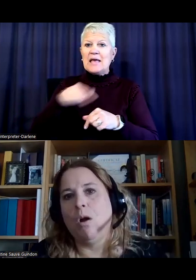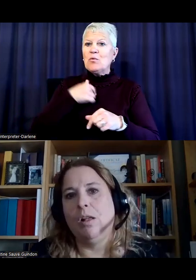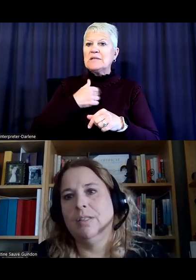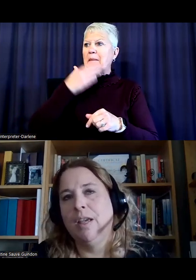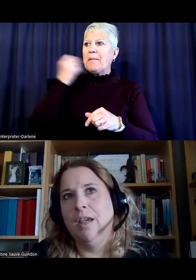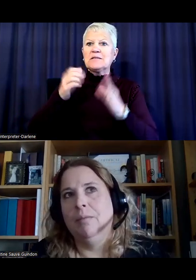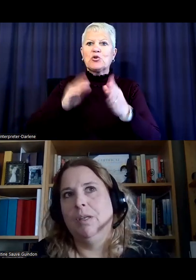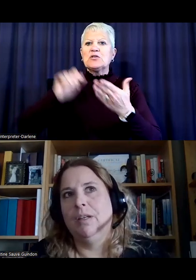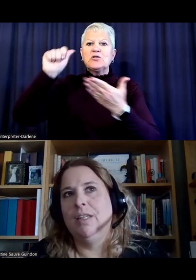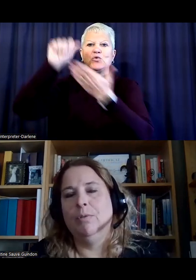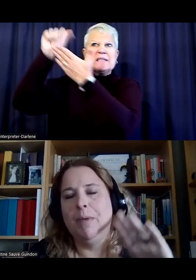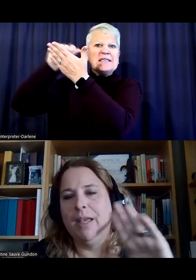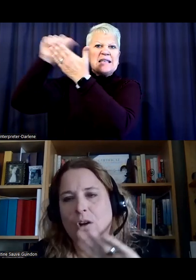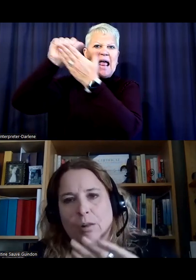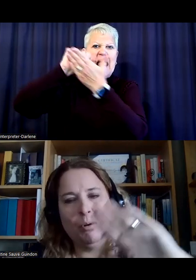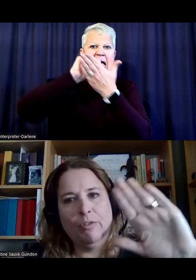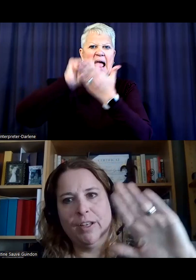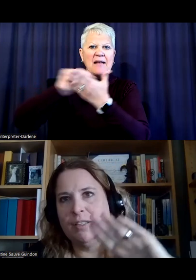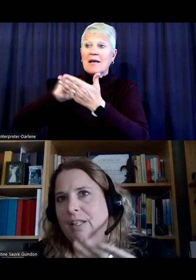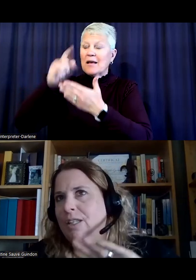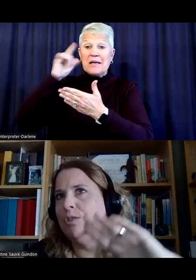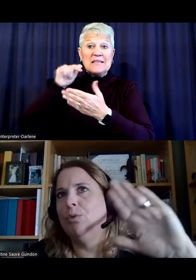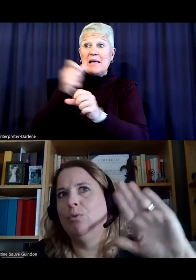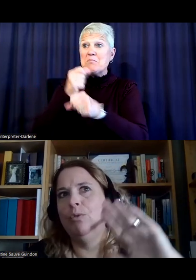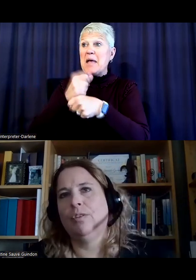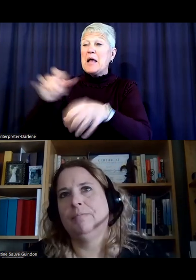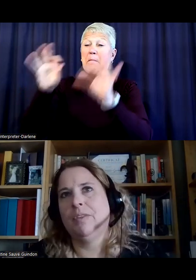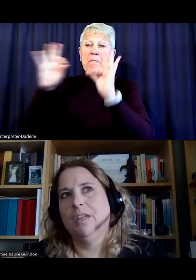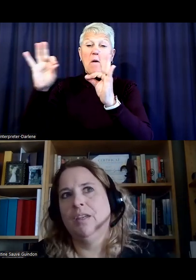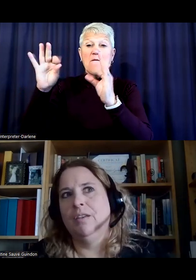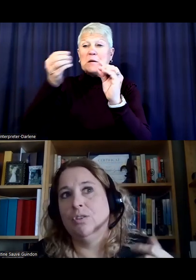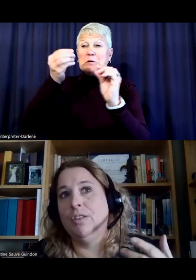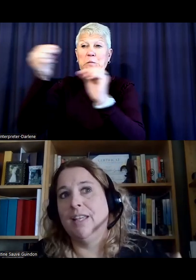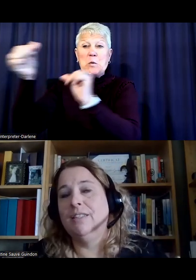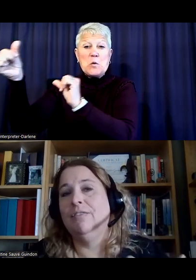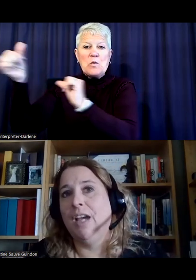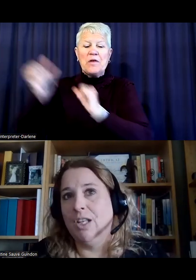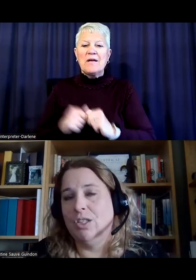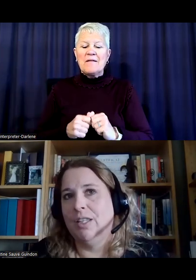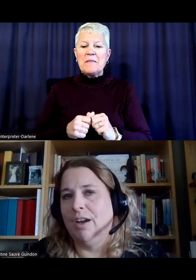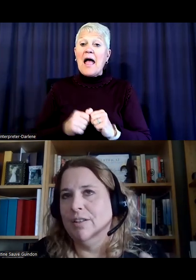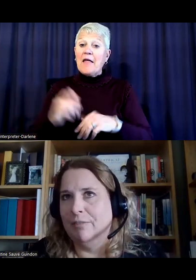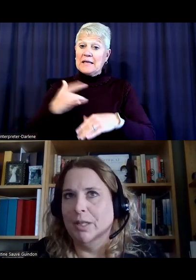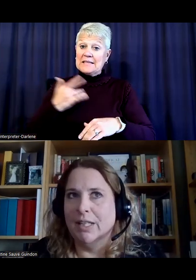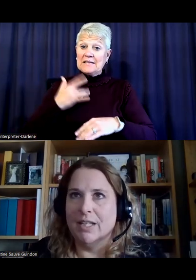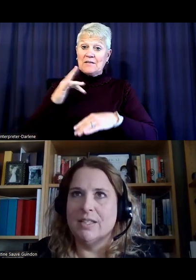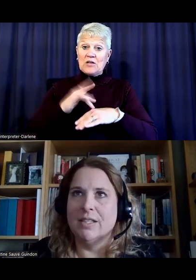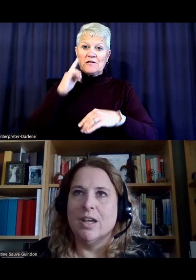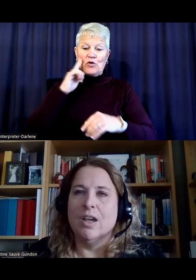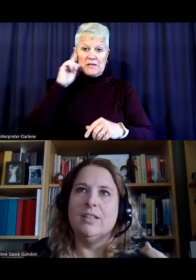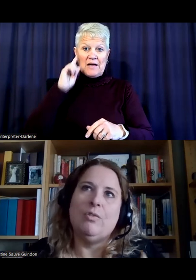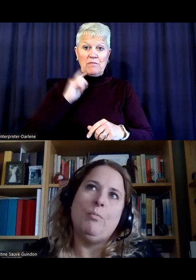the walls because he would make it all perfectly smooth. So the sense of touch to our deafblind